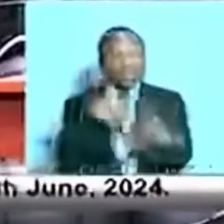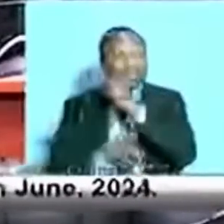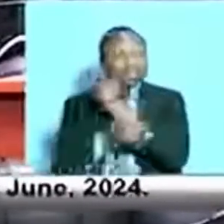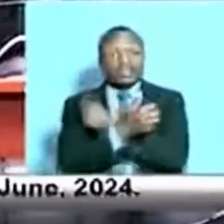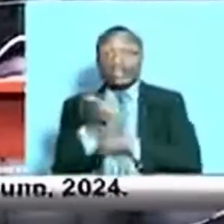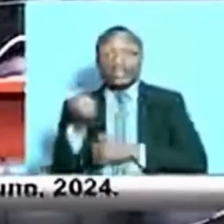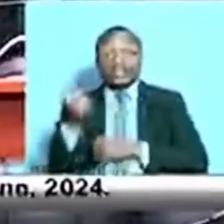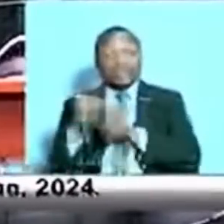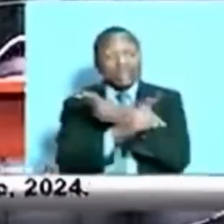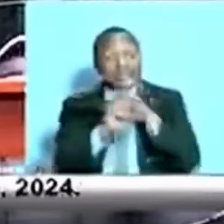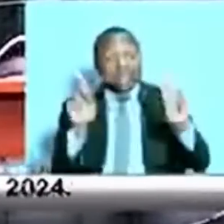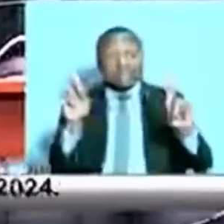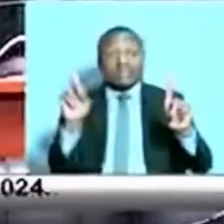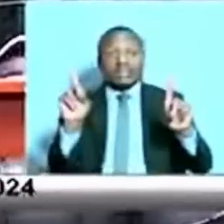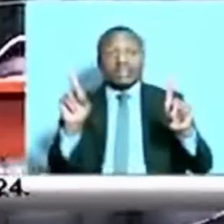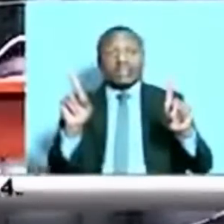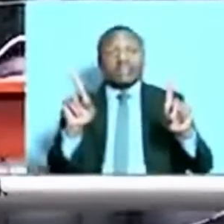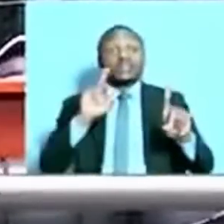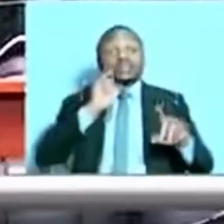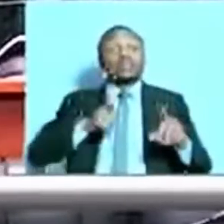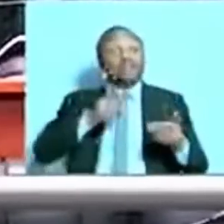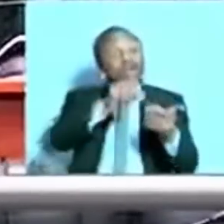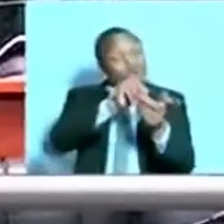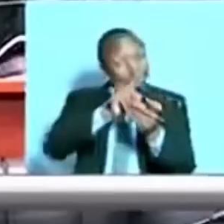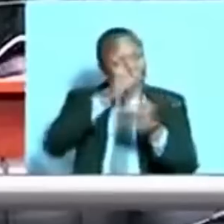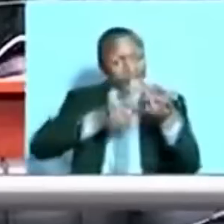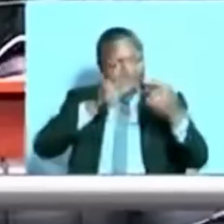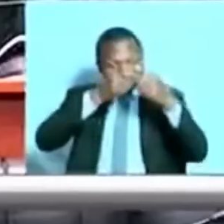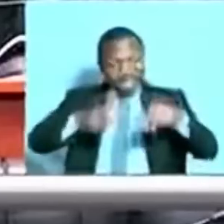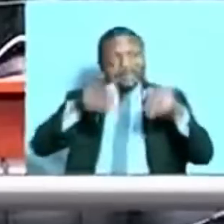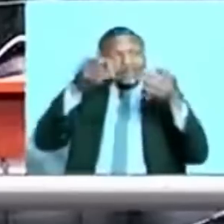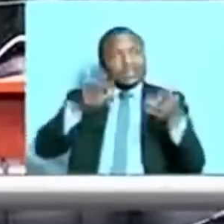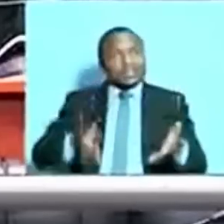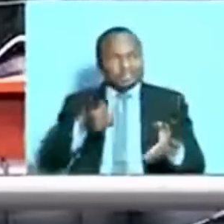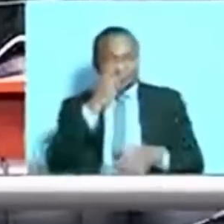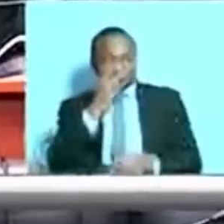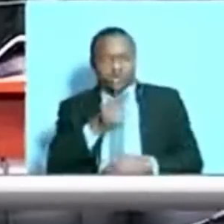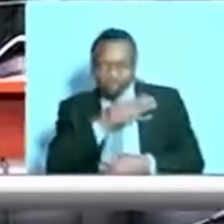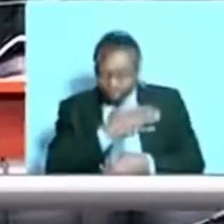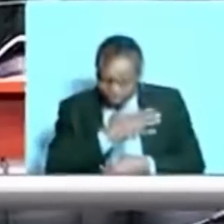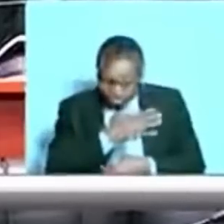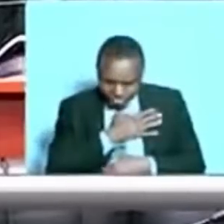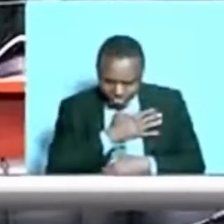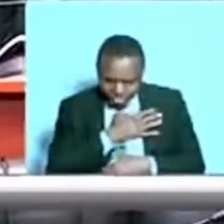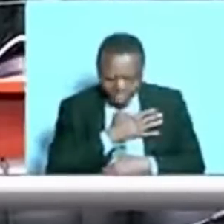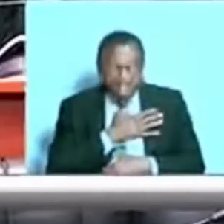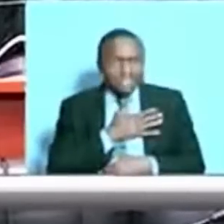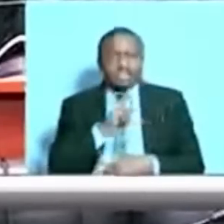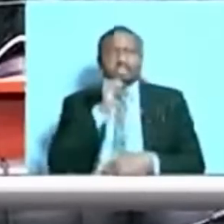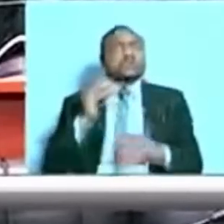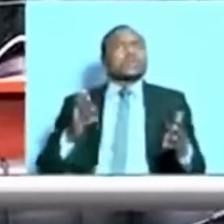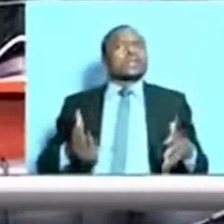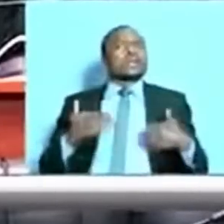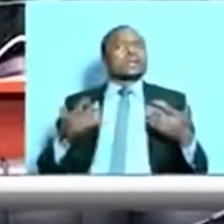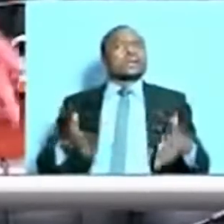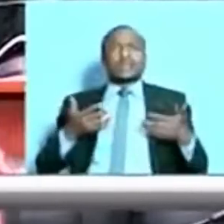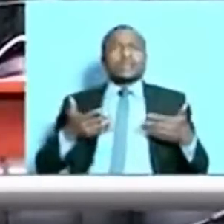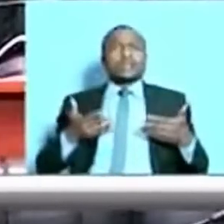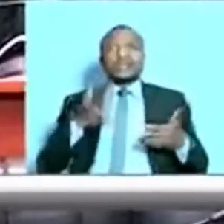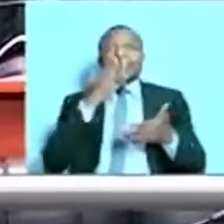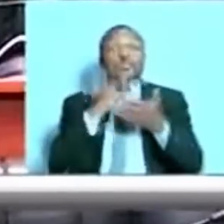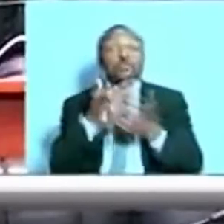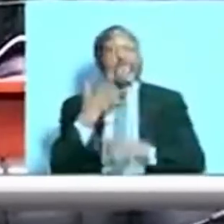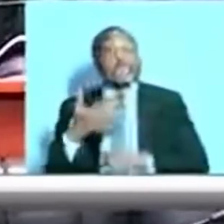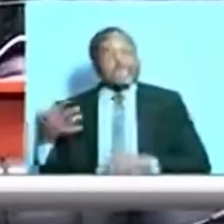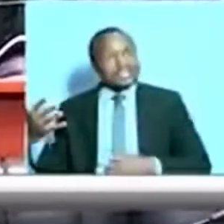other democracies should emulate what is happening here. They were looking down because they were not happy with the good